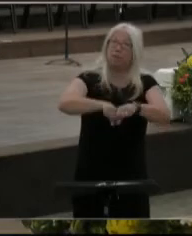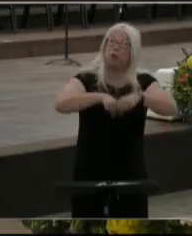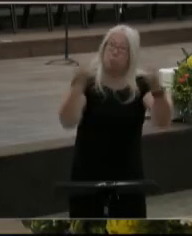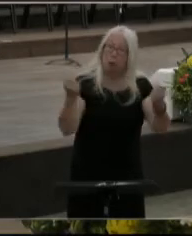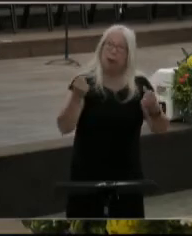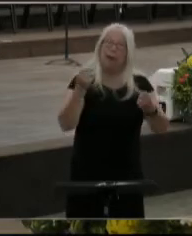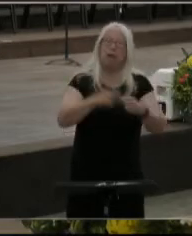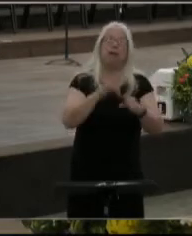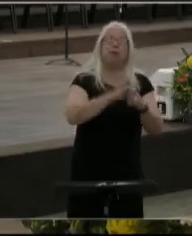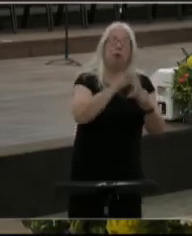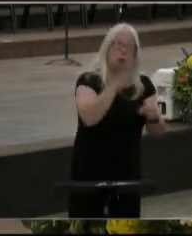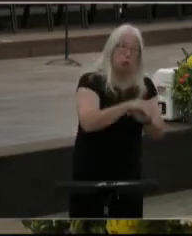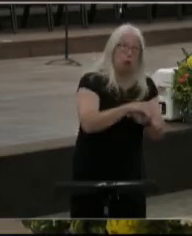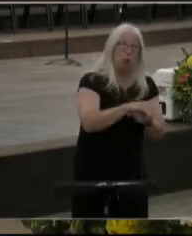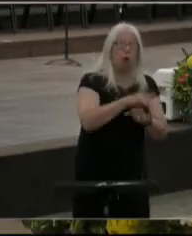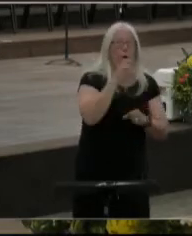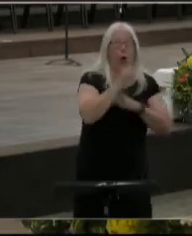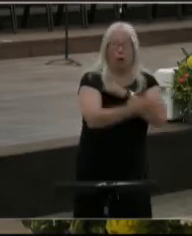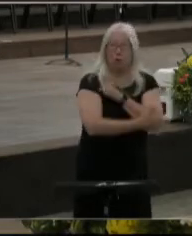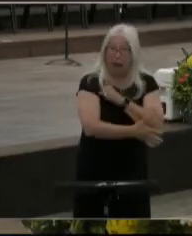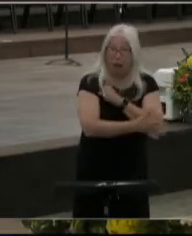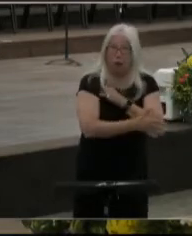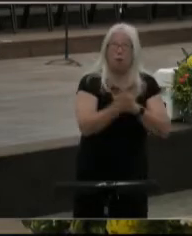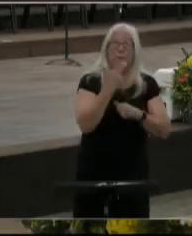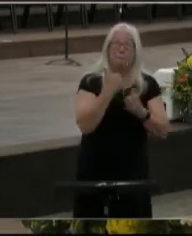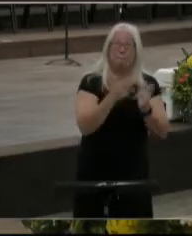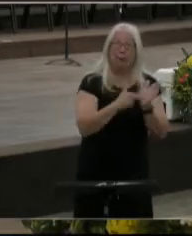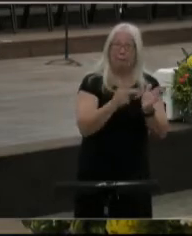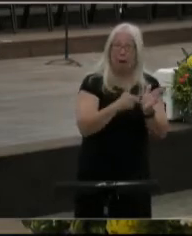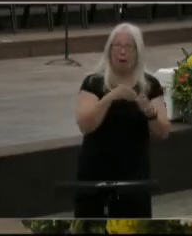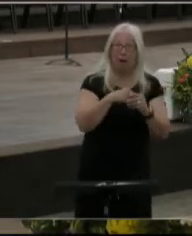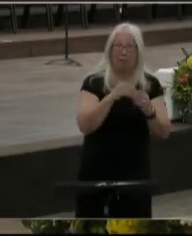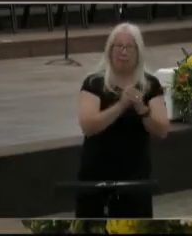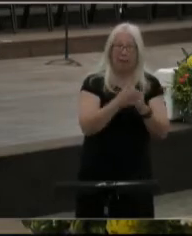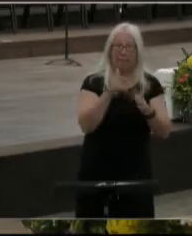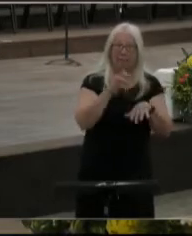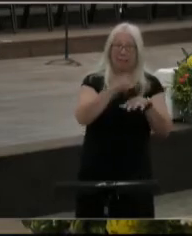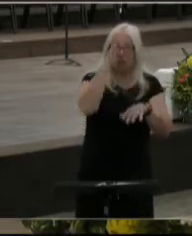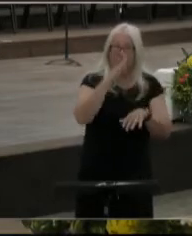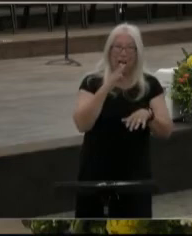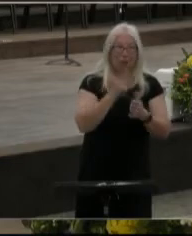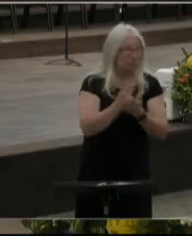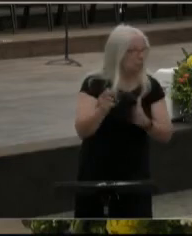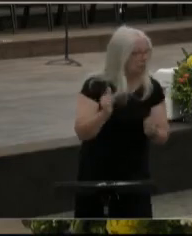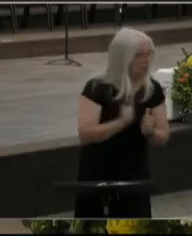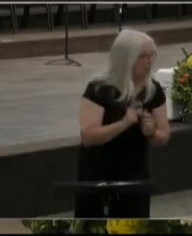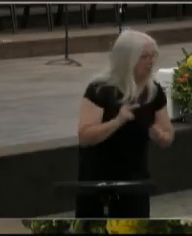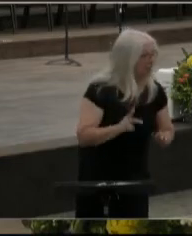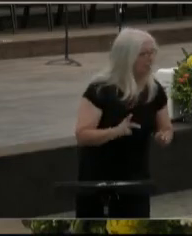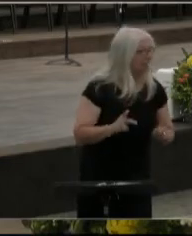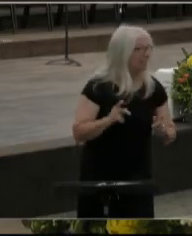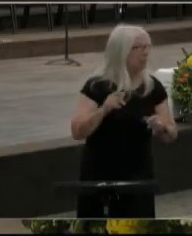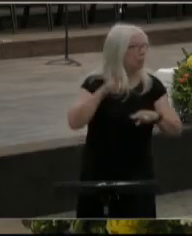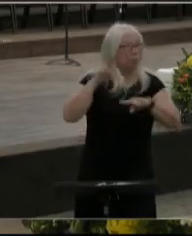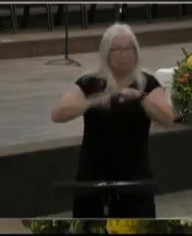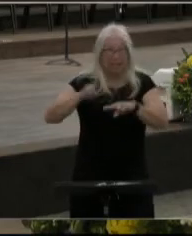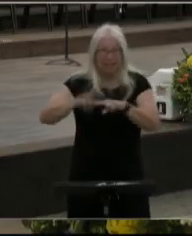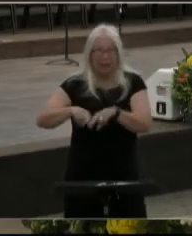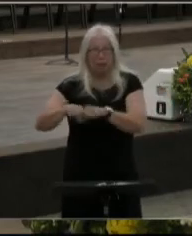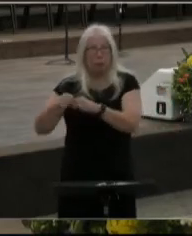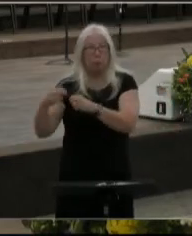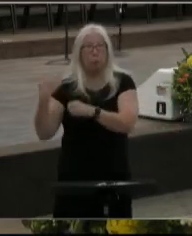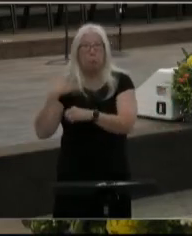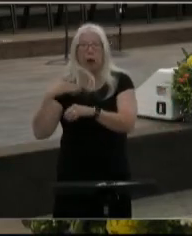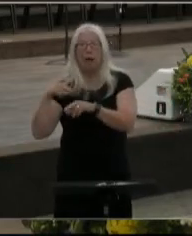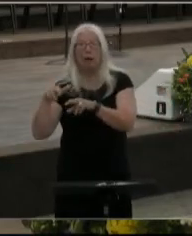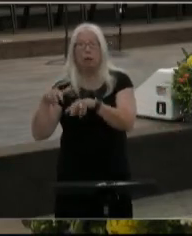you get you a Coca-Cola, some orange crackers with peanut butter in the middle. They got a little touch of God on them this week. Are y'all with me? Amen? You can sit down at the break room and talk